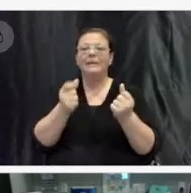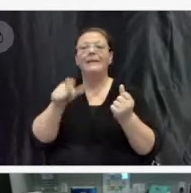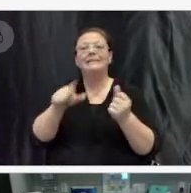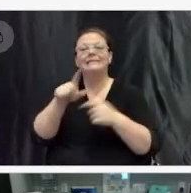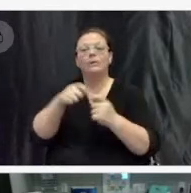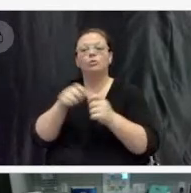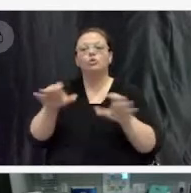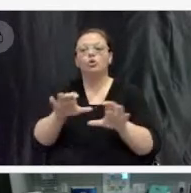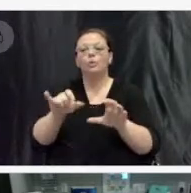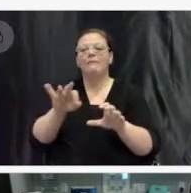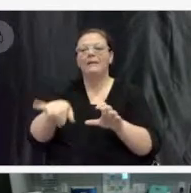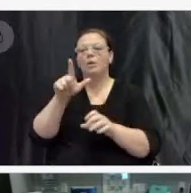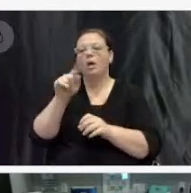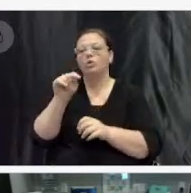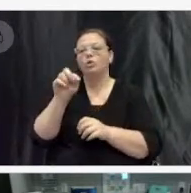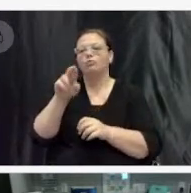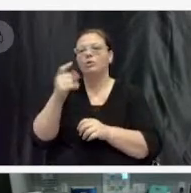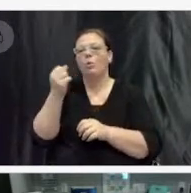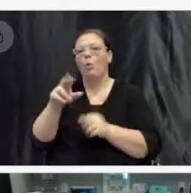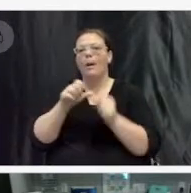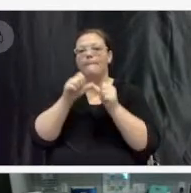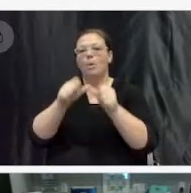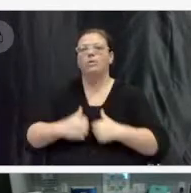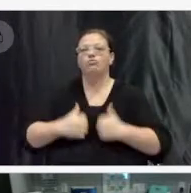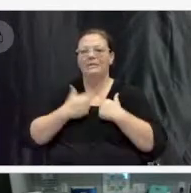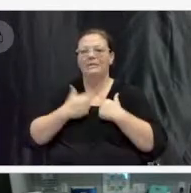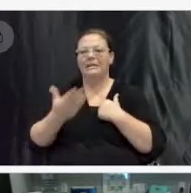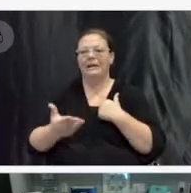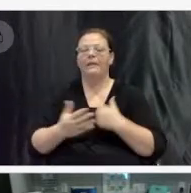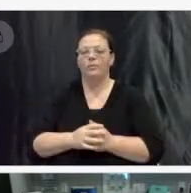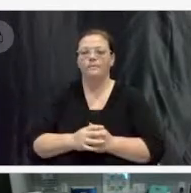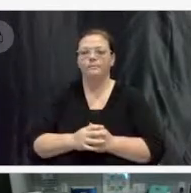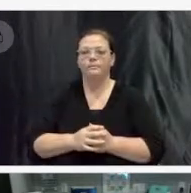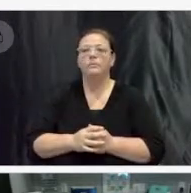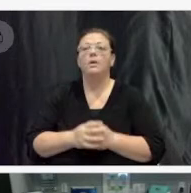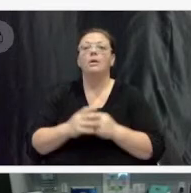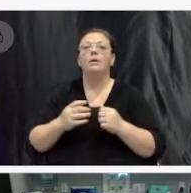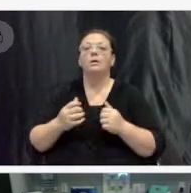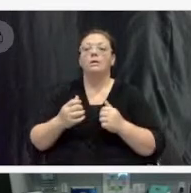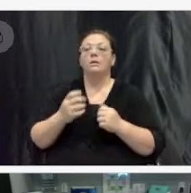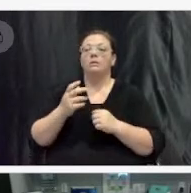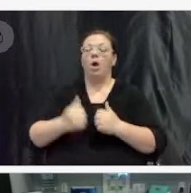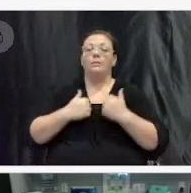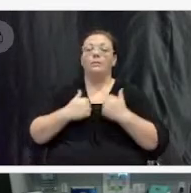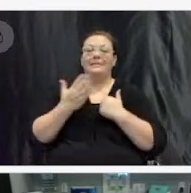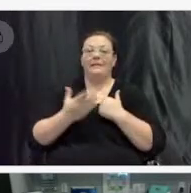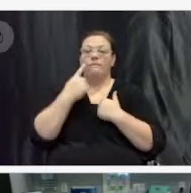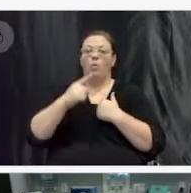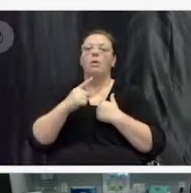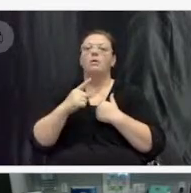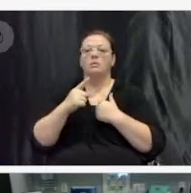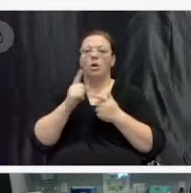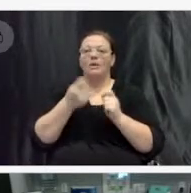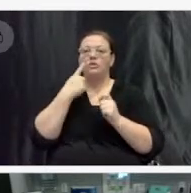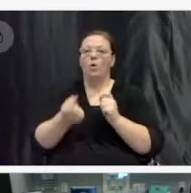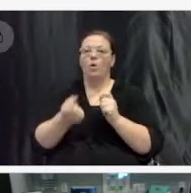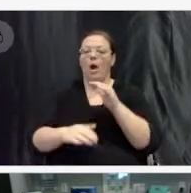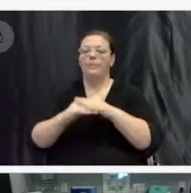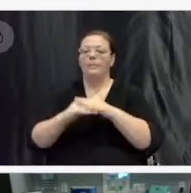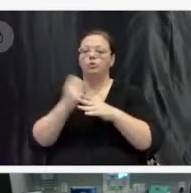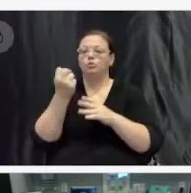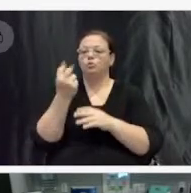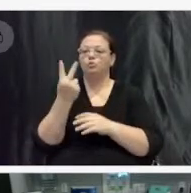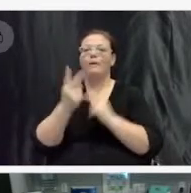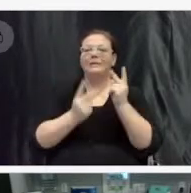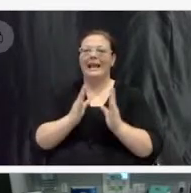do if it were a long-term rental or a permanent resident. Occupancy, accommodations for up to 12 guests depending on the